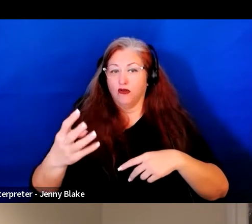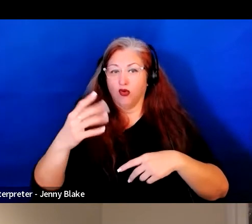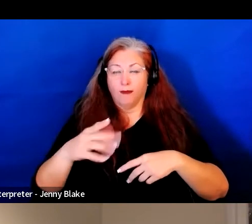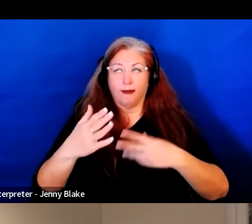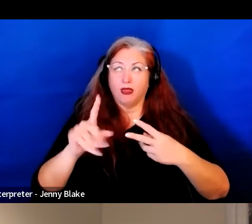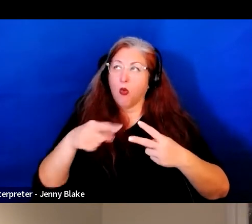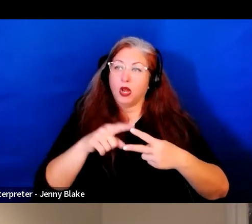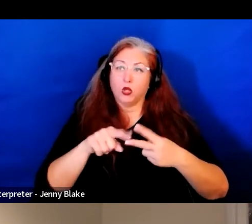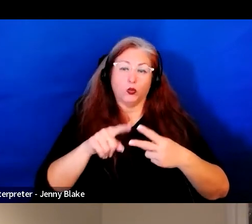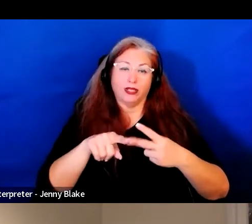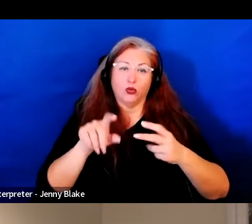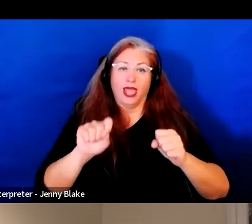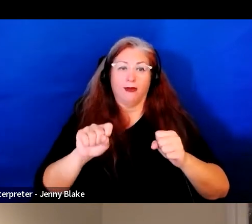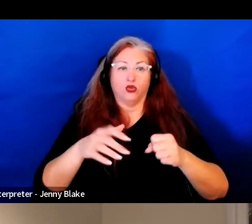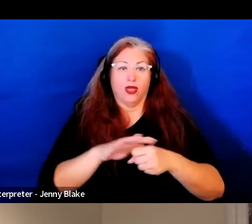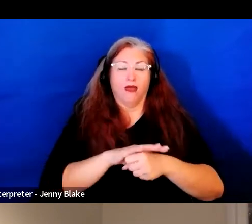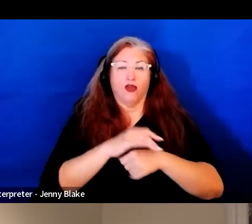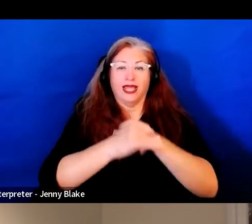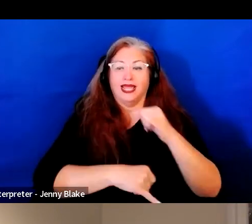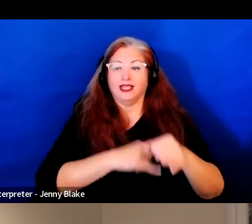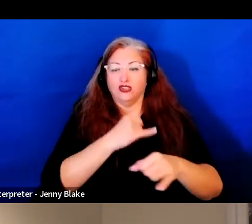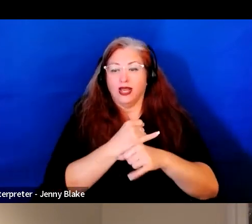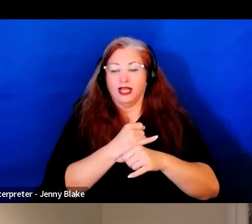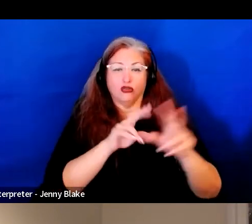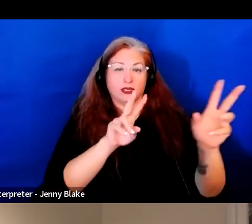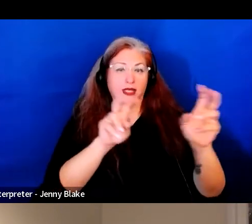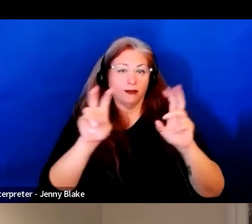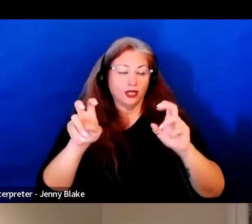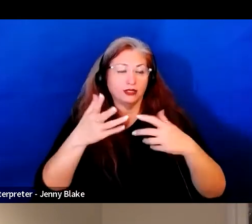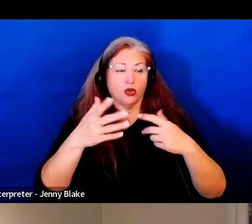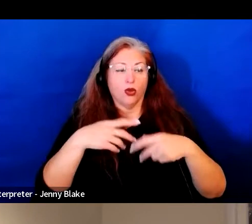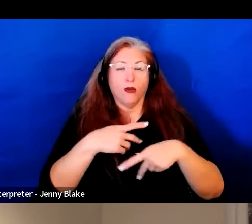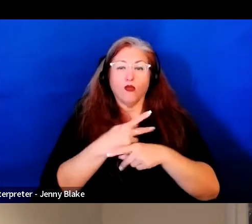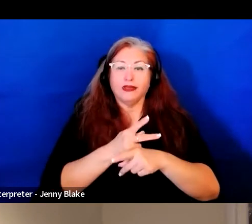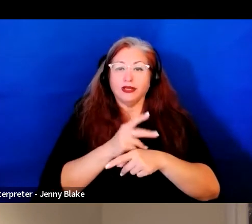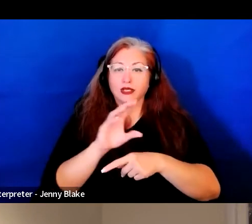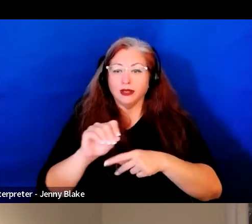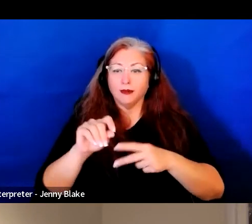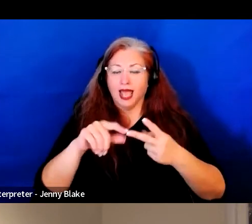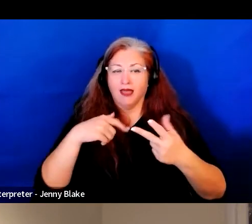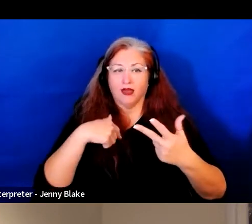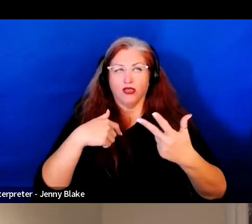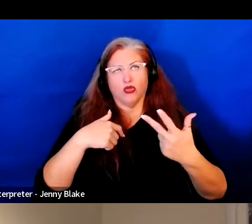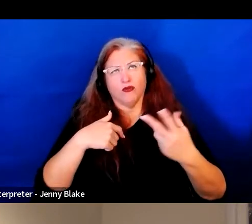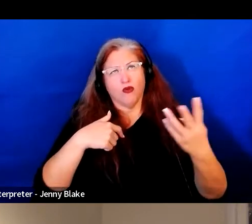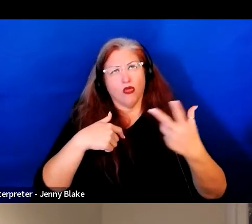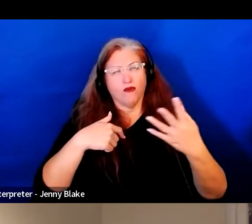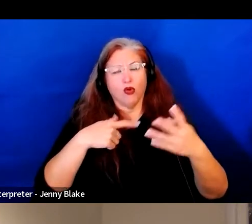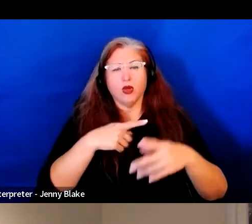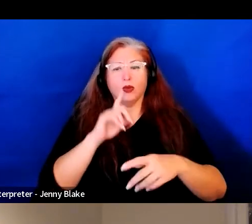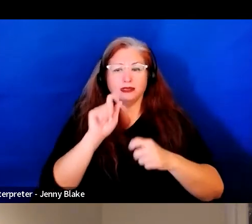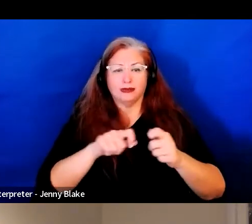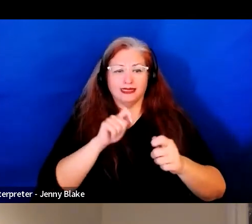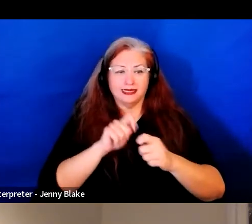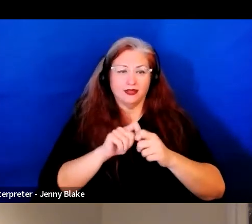only places where you can cover international subject matters. So production companies, there's three or four production companies that specifically